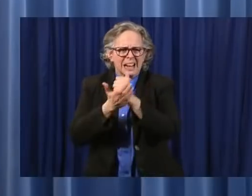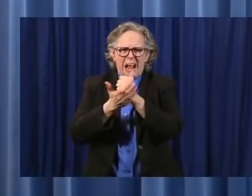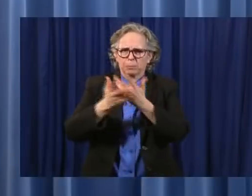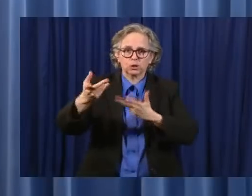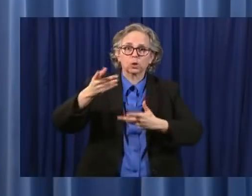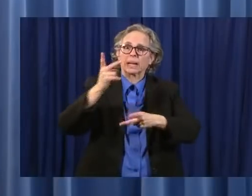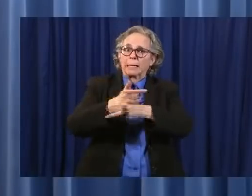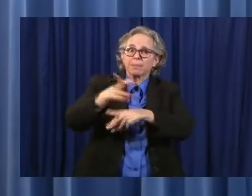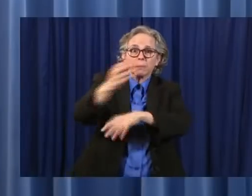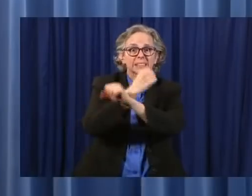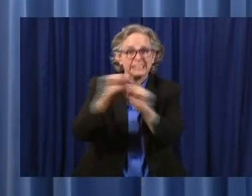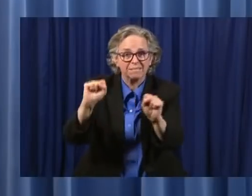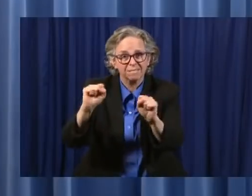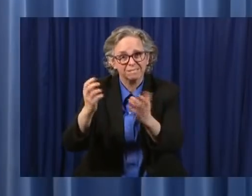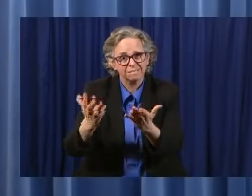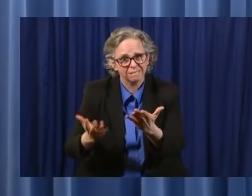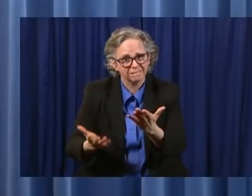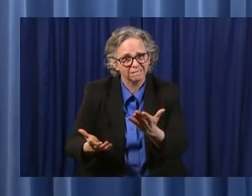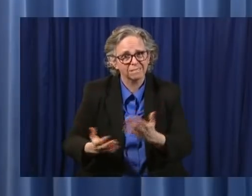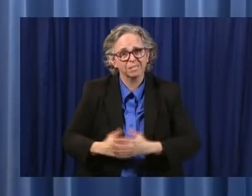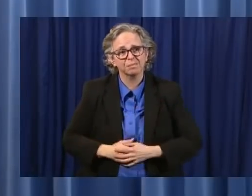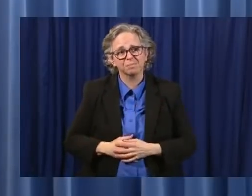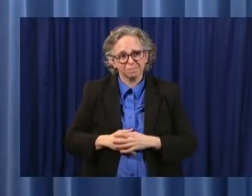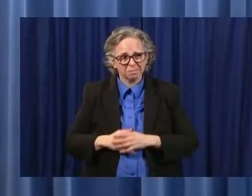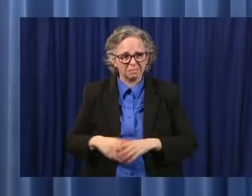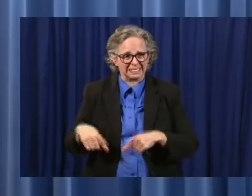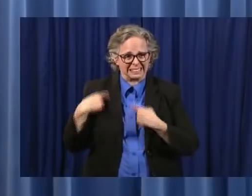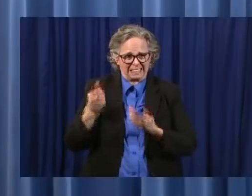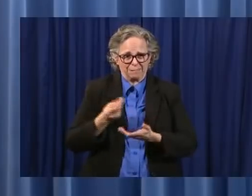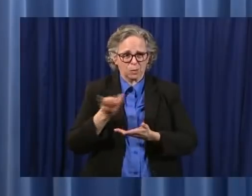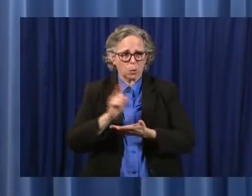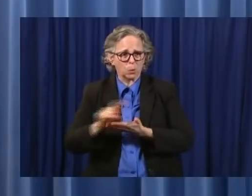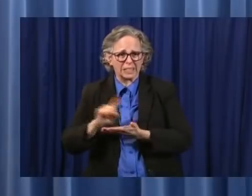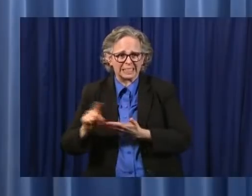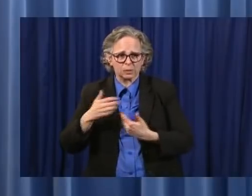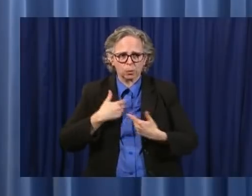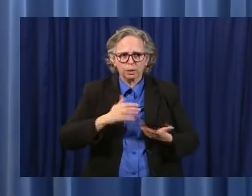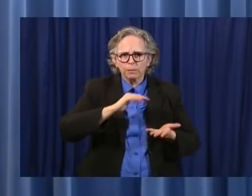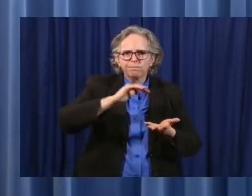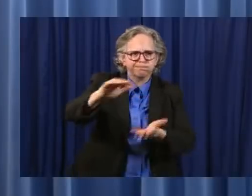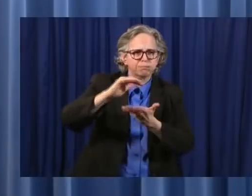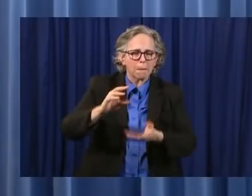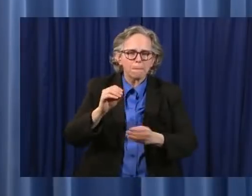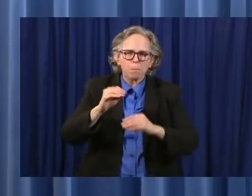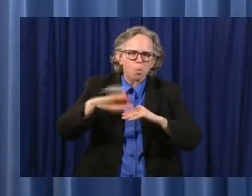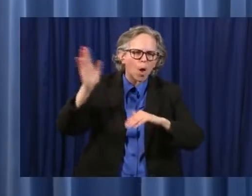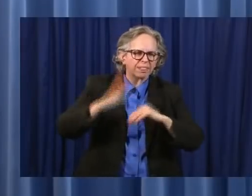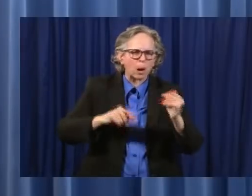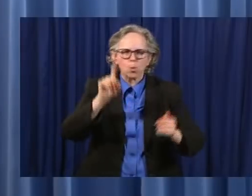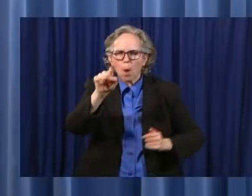last few weeks, we've delivered to the prisons more than 1.1 million pieces of PPE.